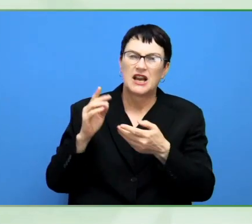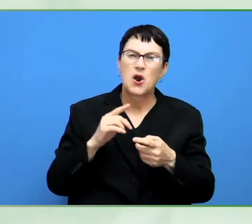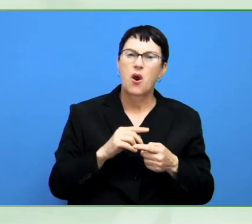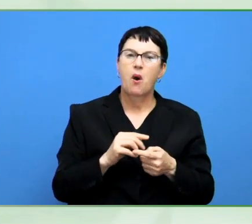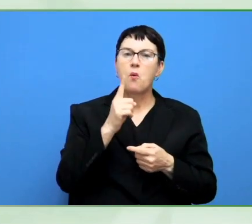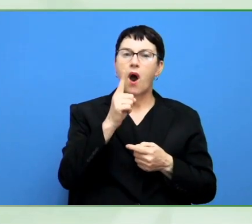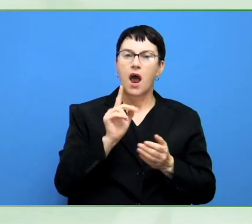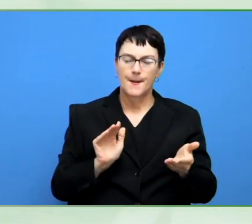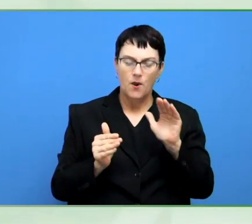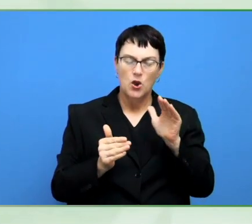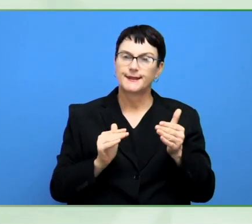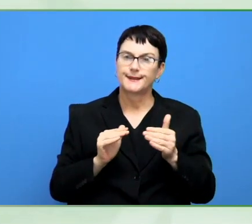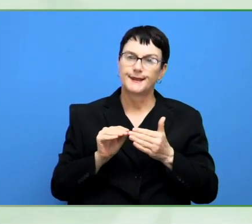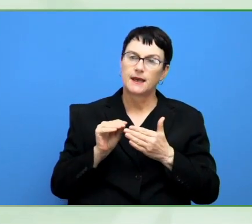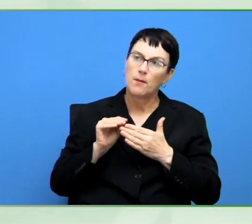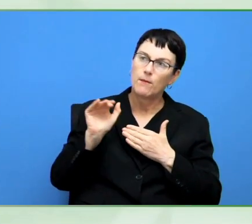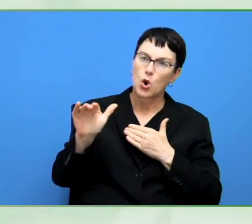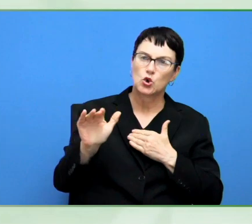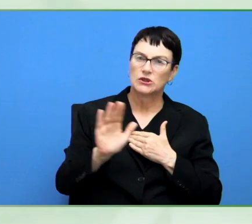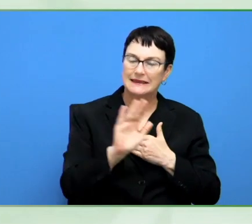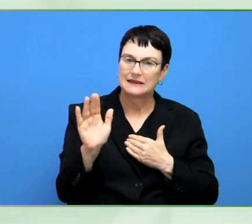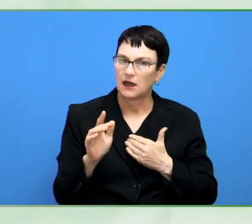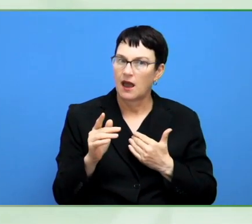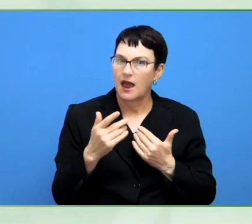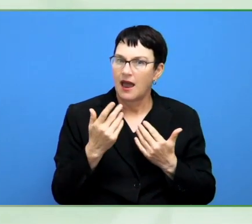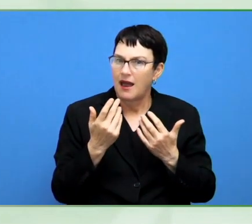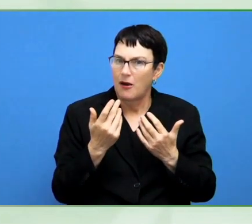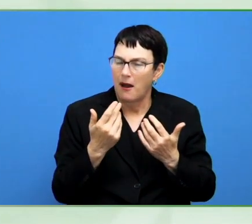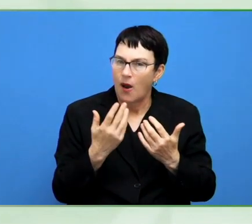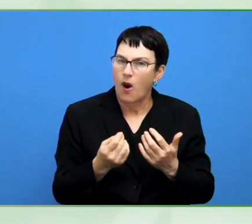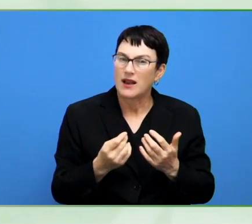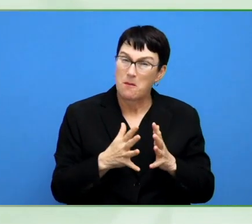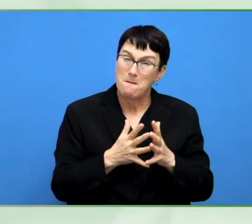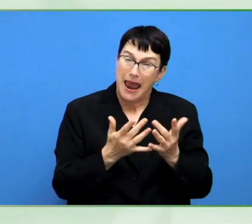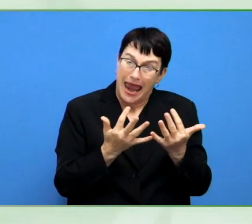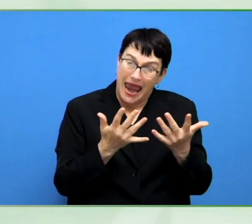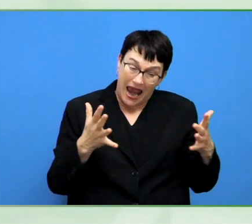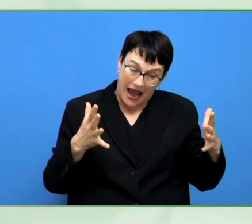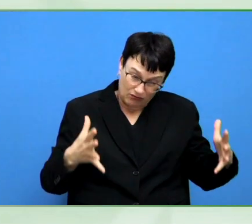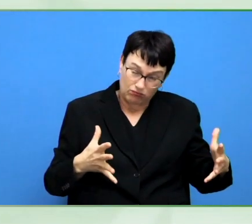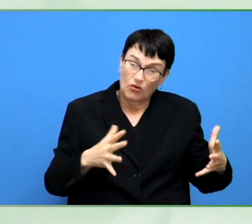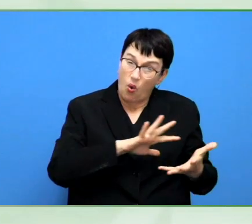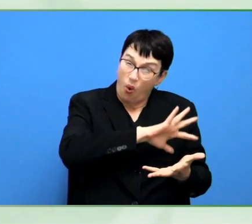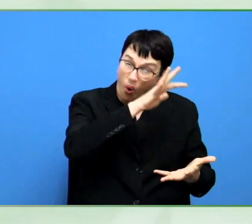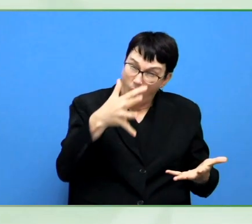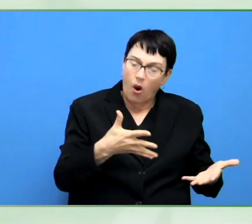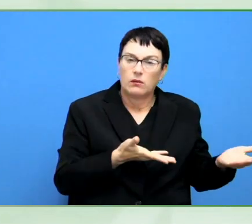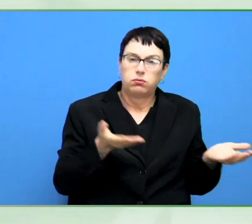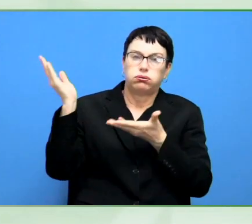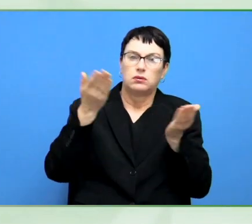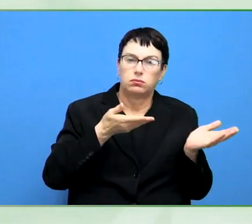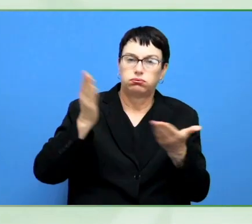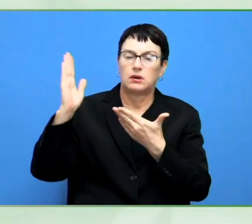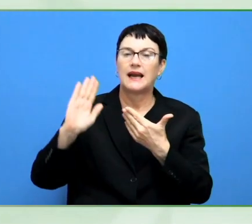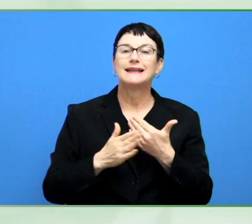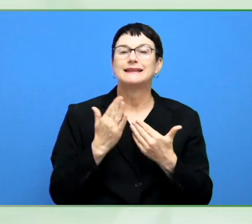list. Again, it speaks to the need and the demand for this equipment. And yeah, I mean, we hope to